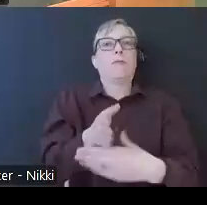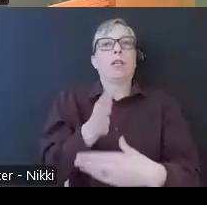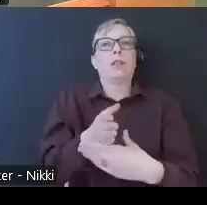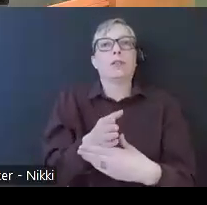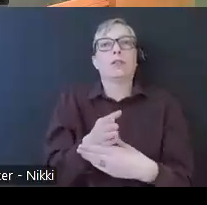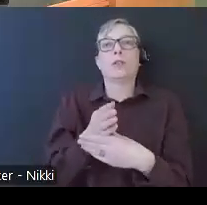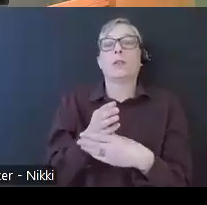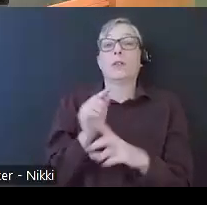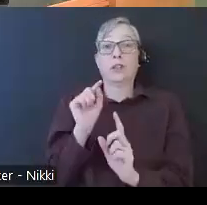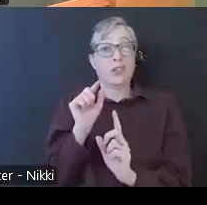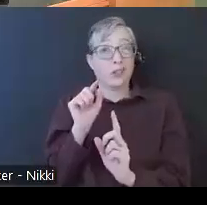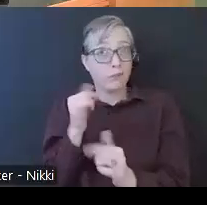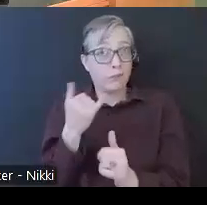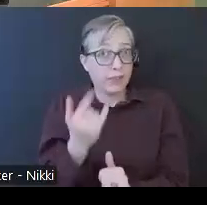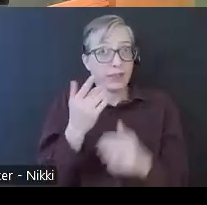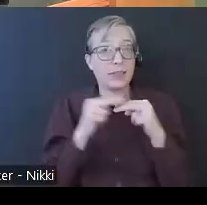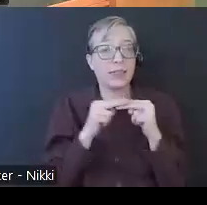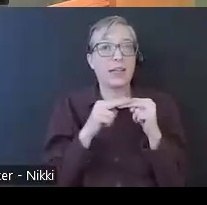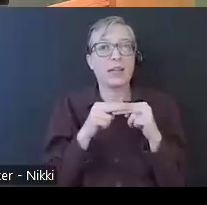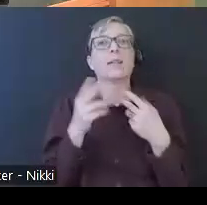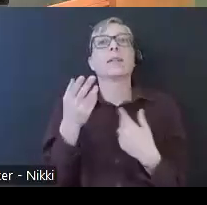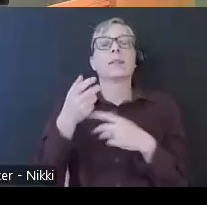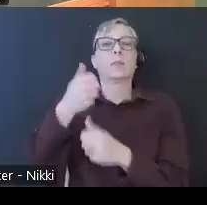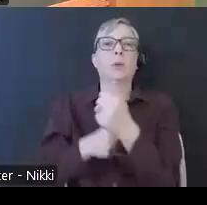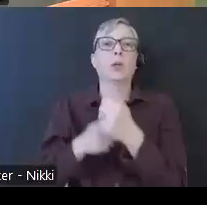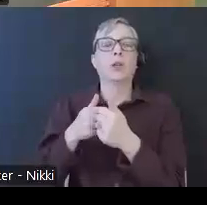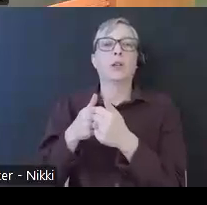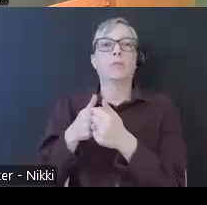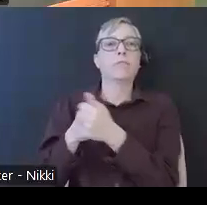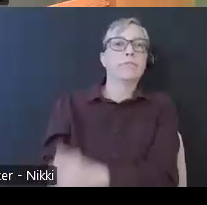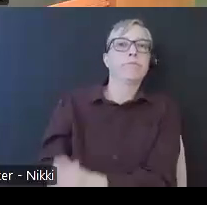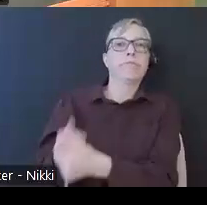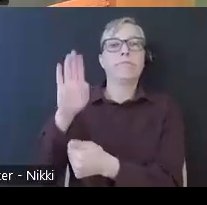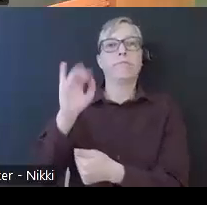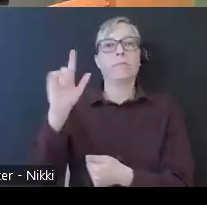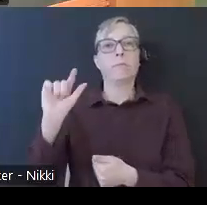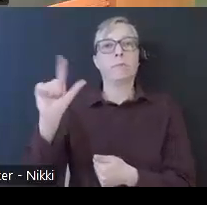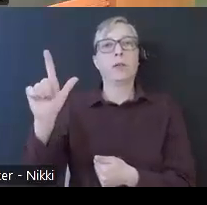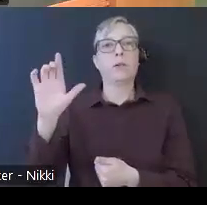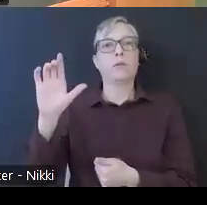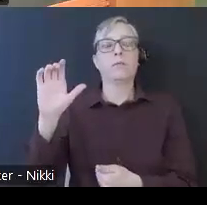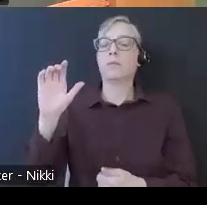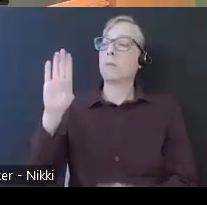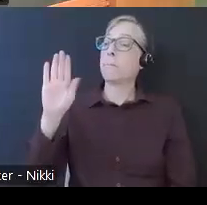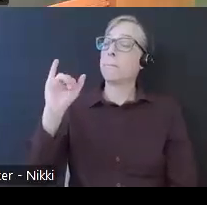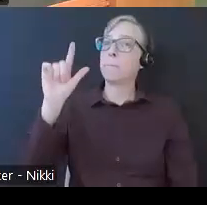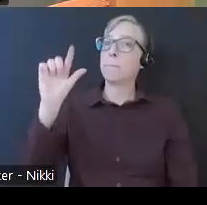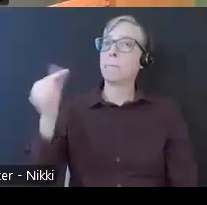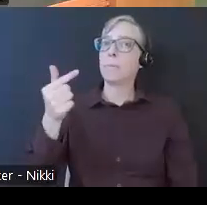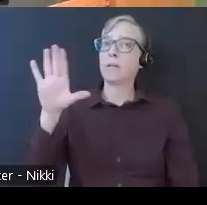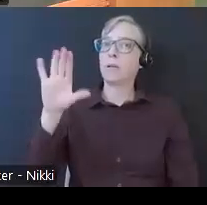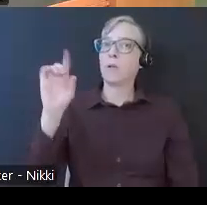code. So you can see with the screening units, there's a billing code there's a collaborative care billing codes, but